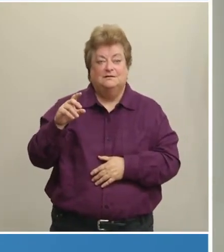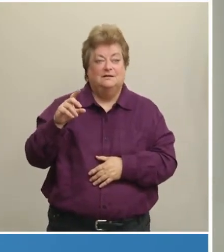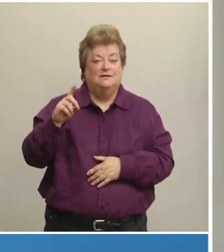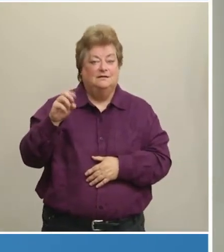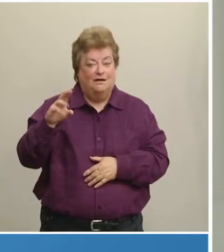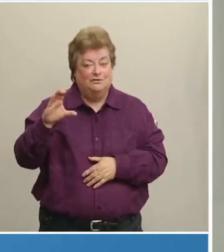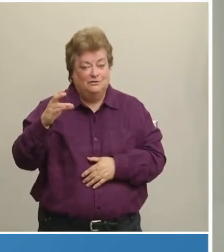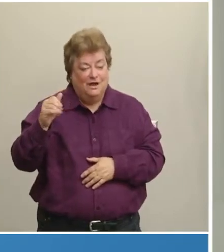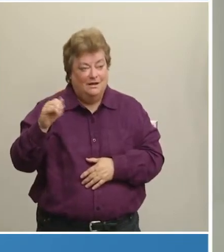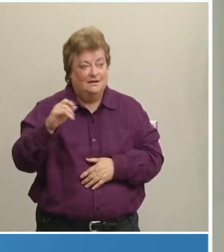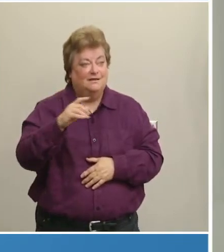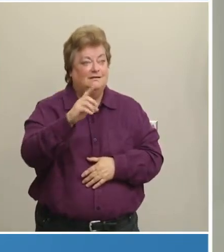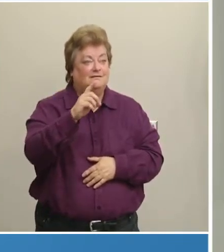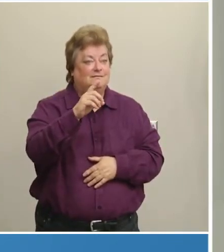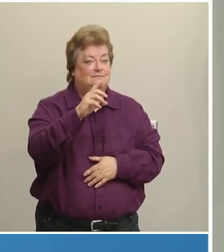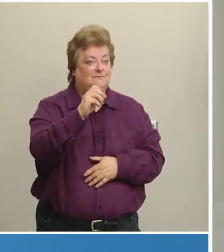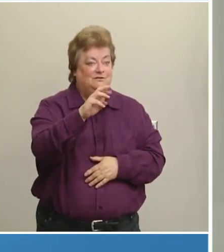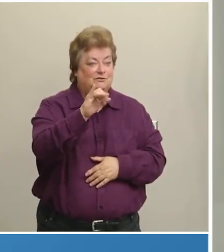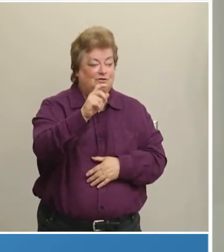Chada.